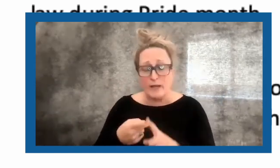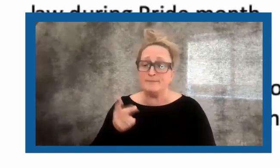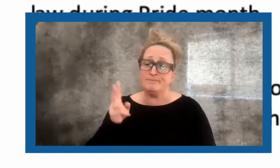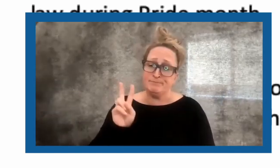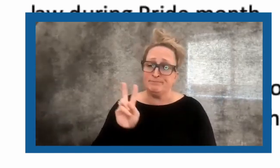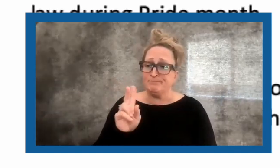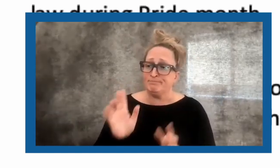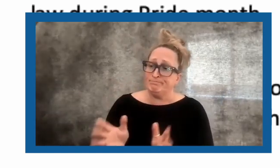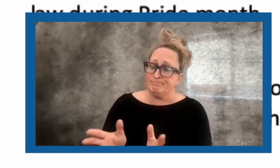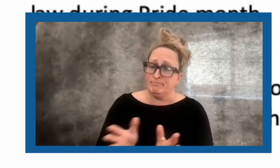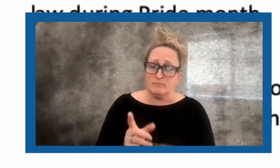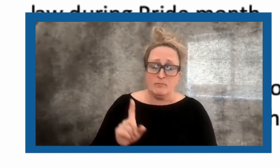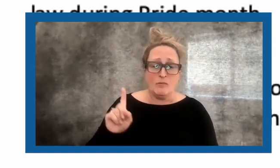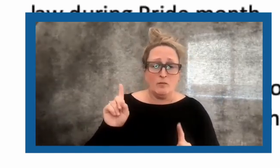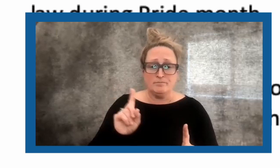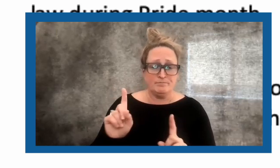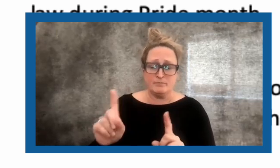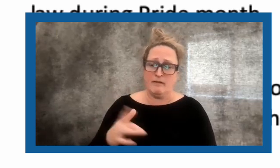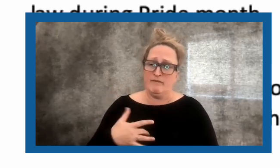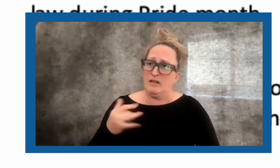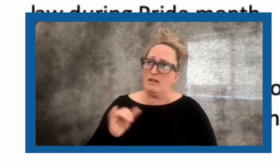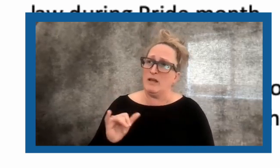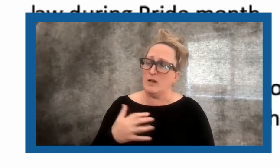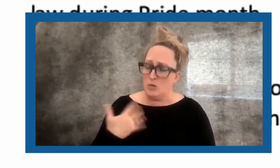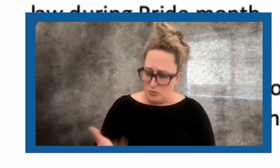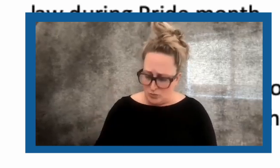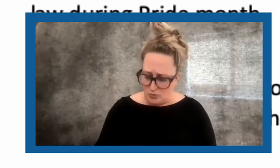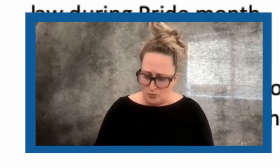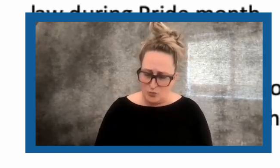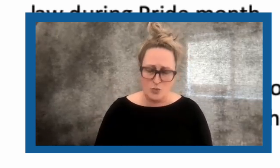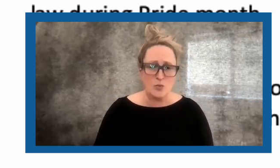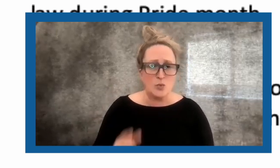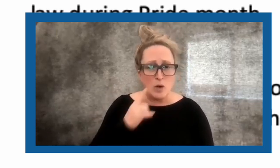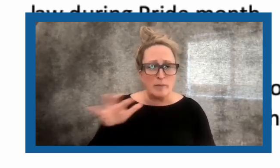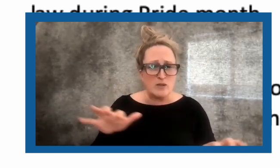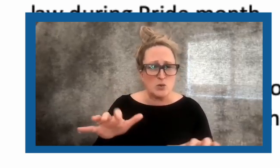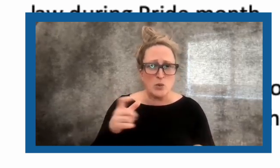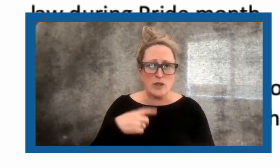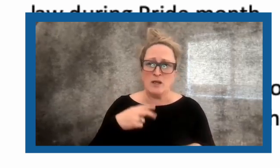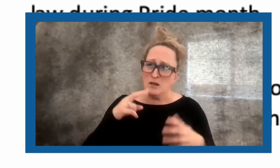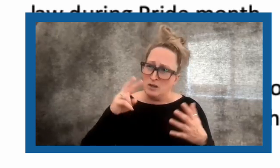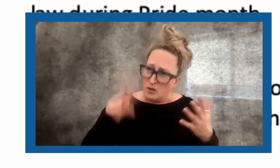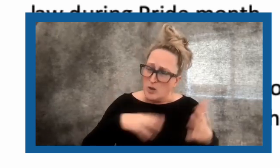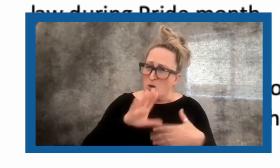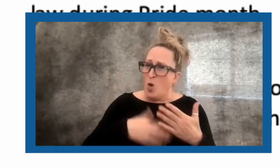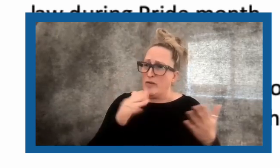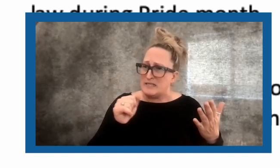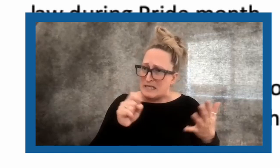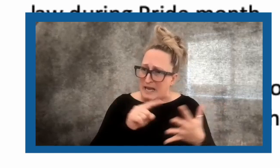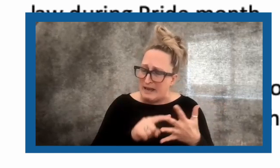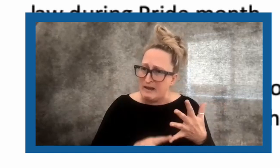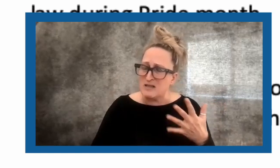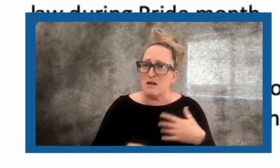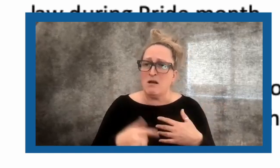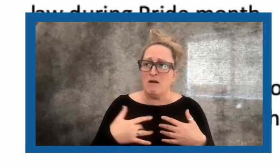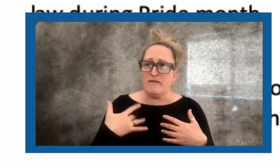together, and feeling like, I'm going to be doing this thing and looking at all these cases, and I really